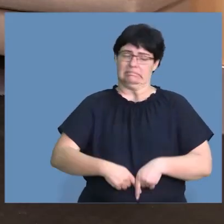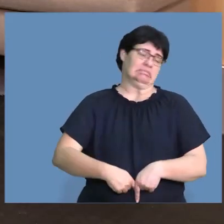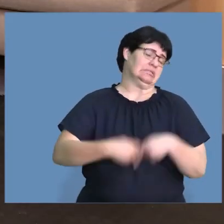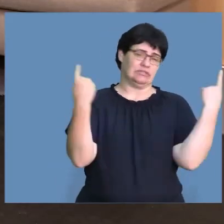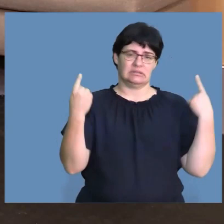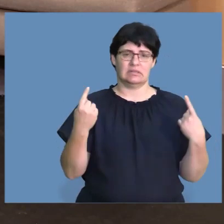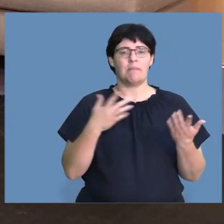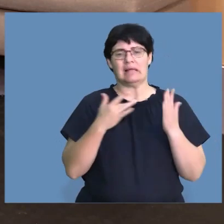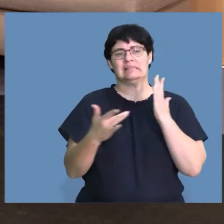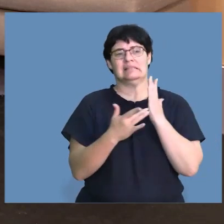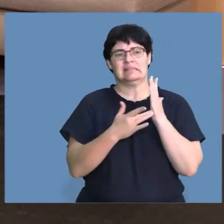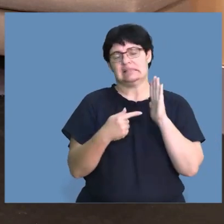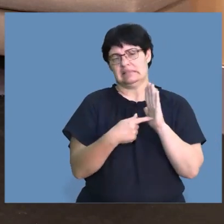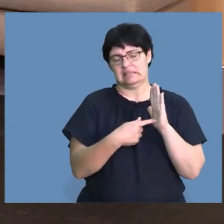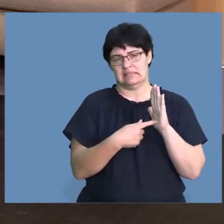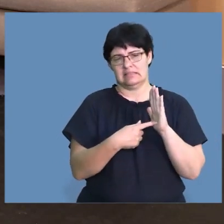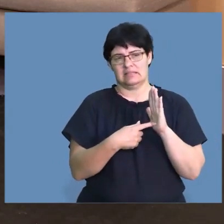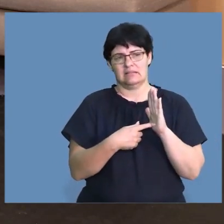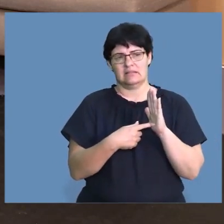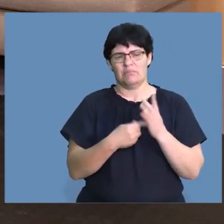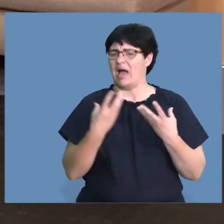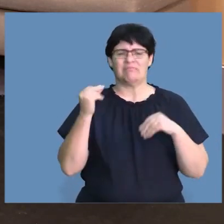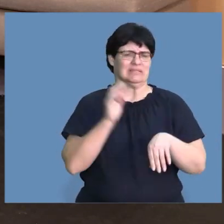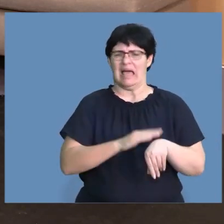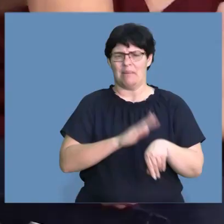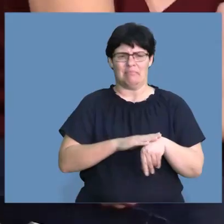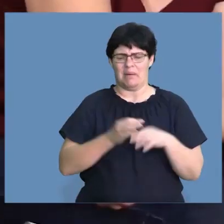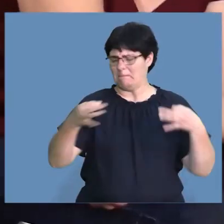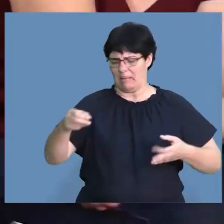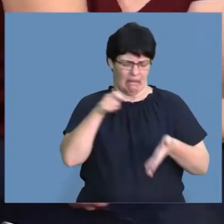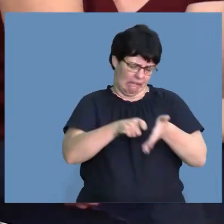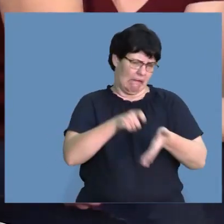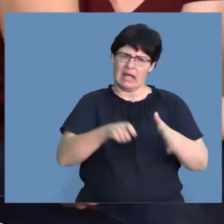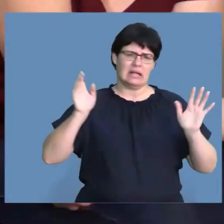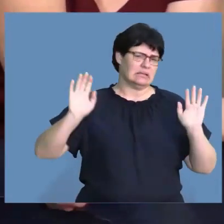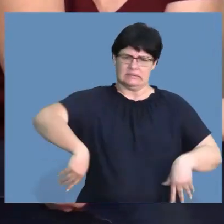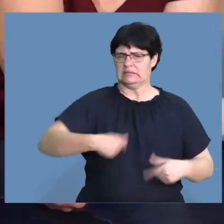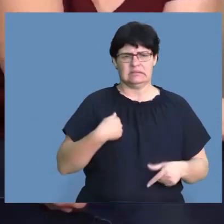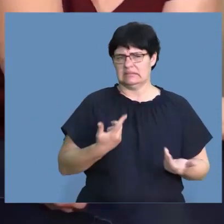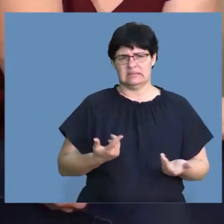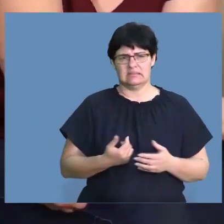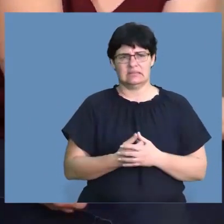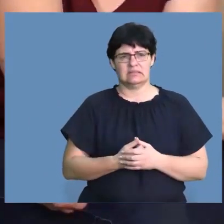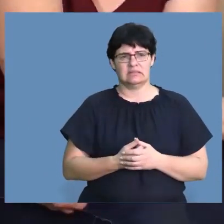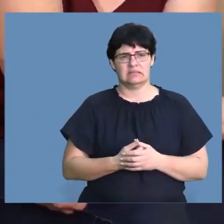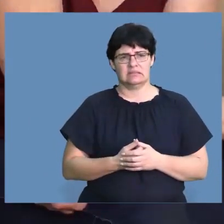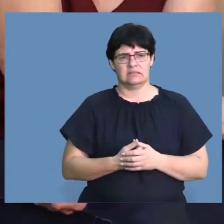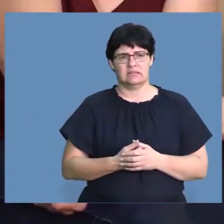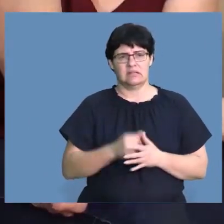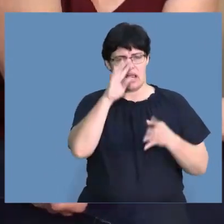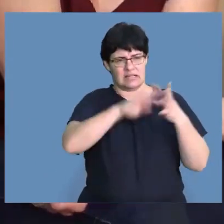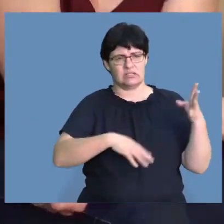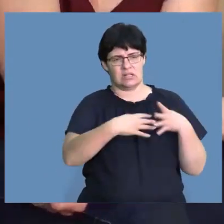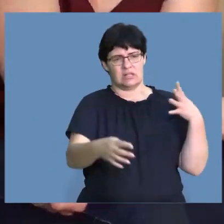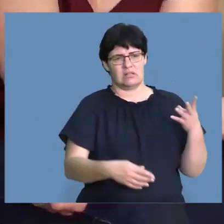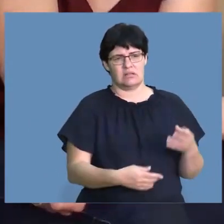is totally different. It's a digital one. Okay. I just don't have time to write on a piece of paper for my timetable. I